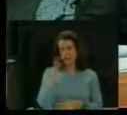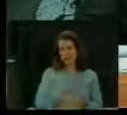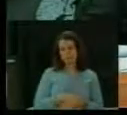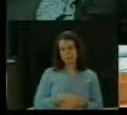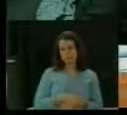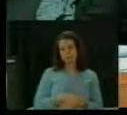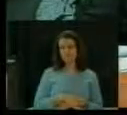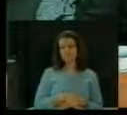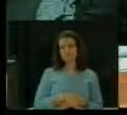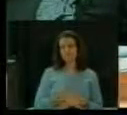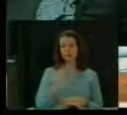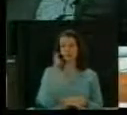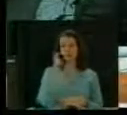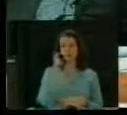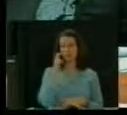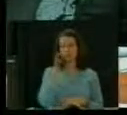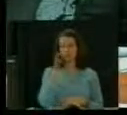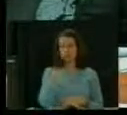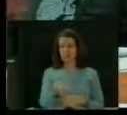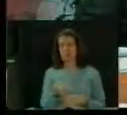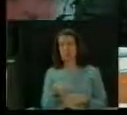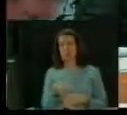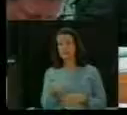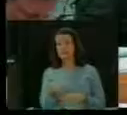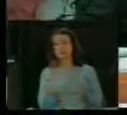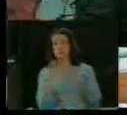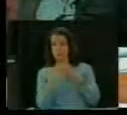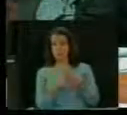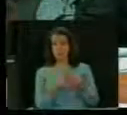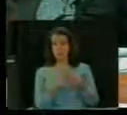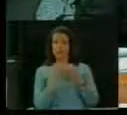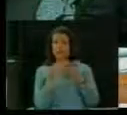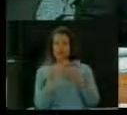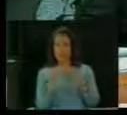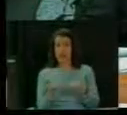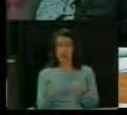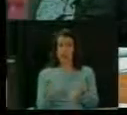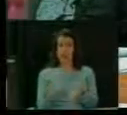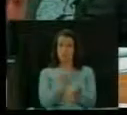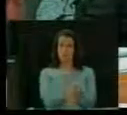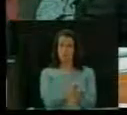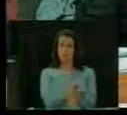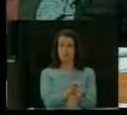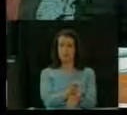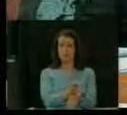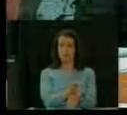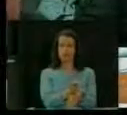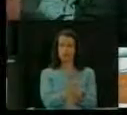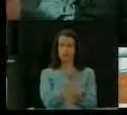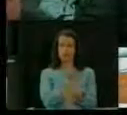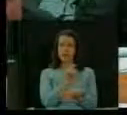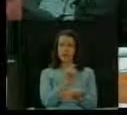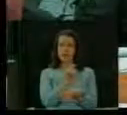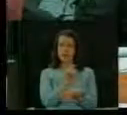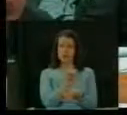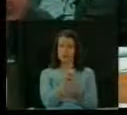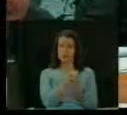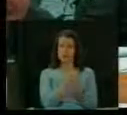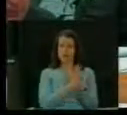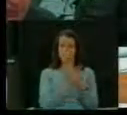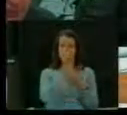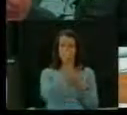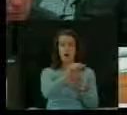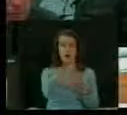right? And I'll have to look at that and see as to whether this body can